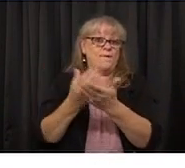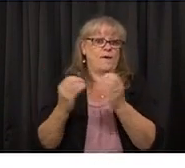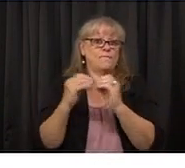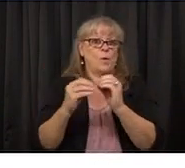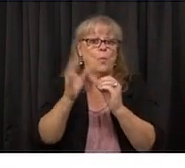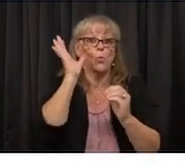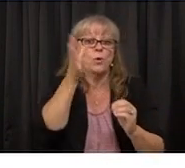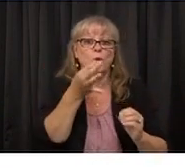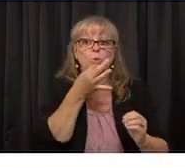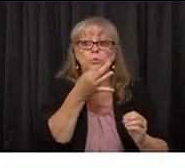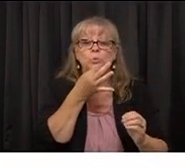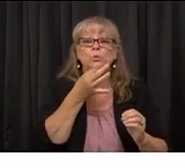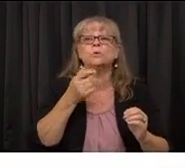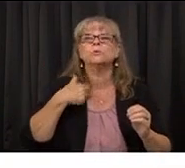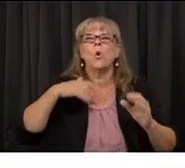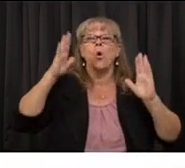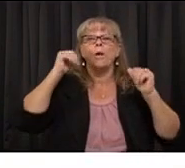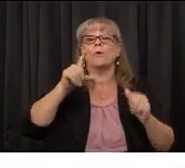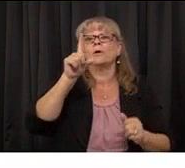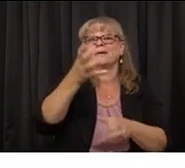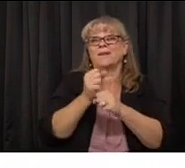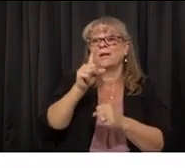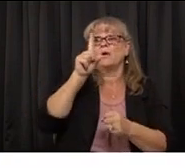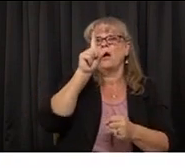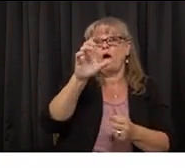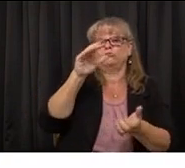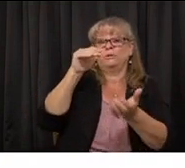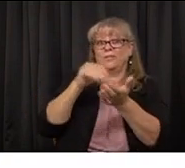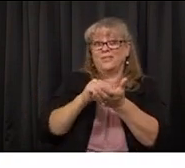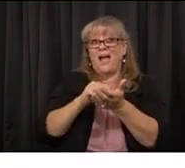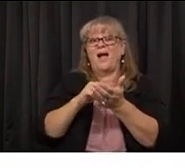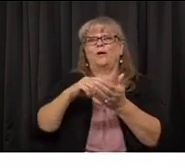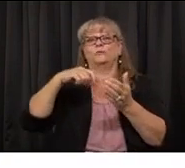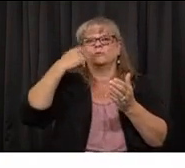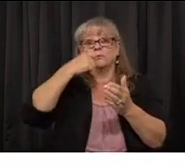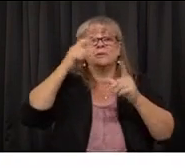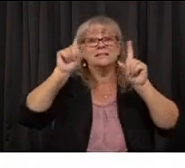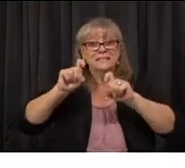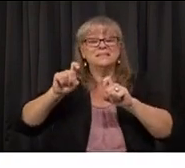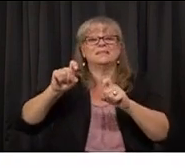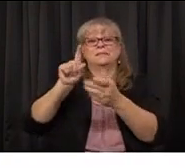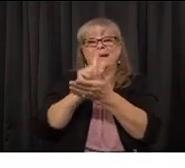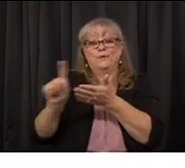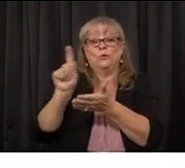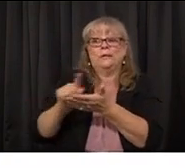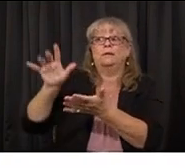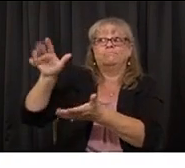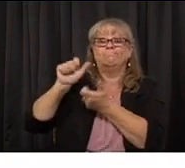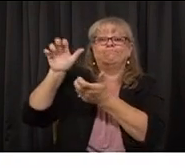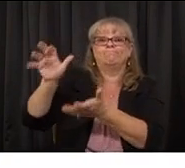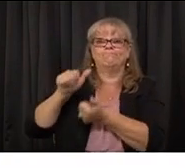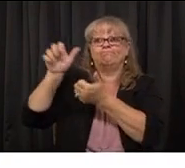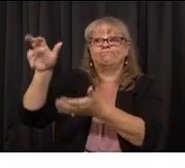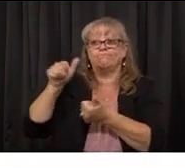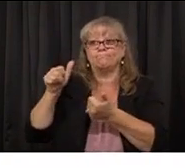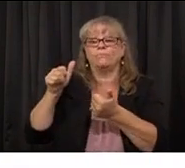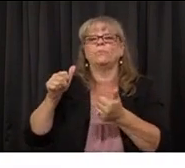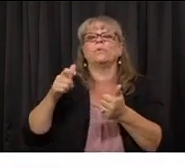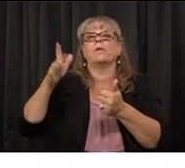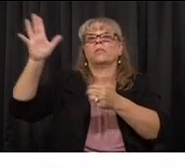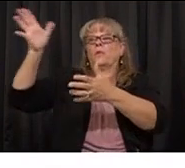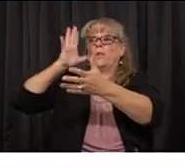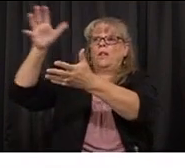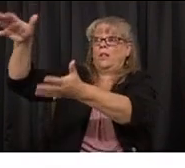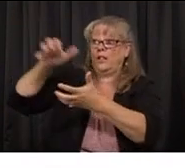week. Our strike team that works to protect our senior centers, our nursing homes, has